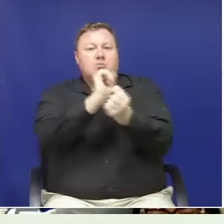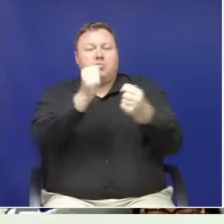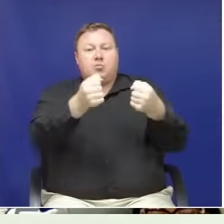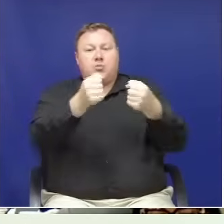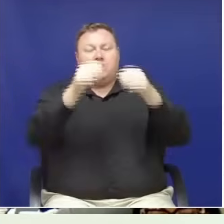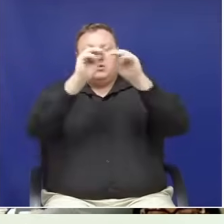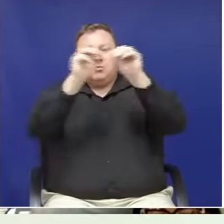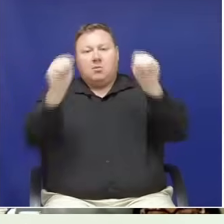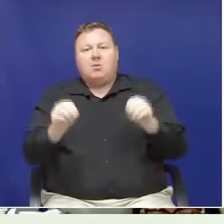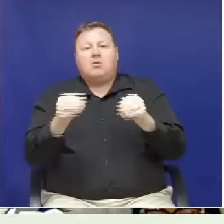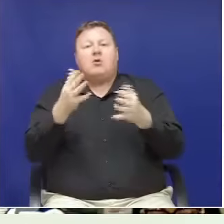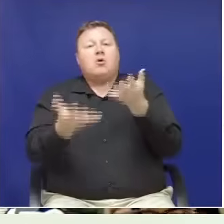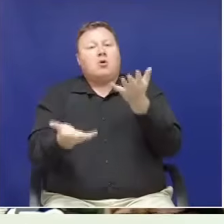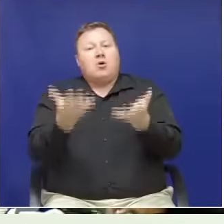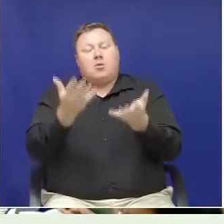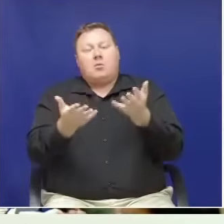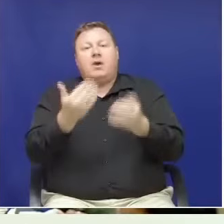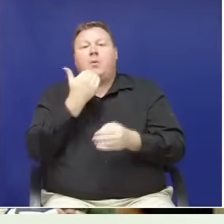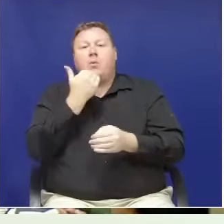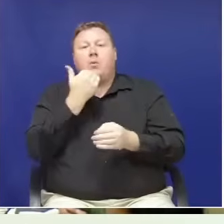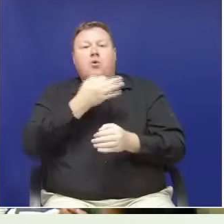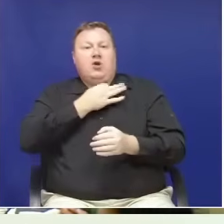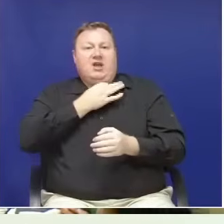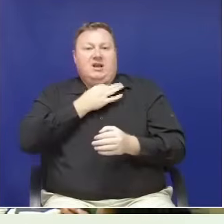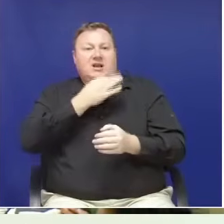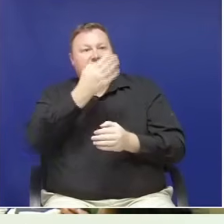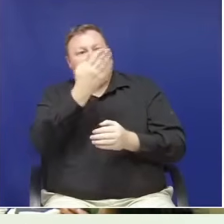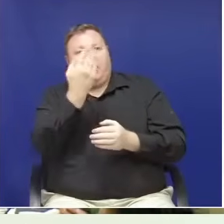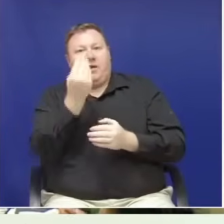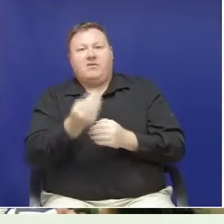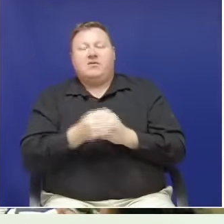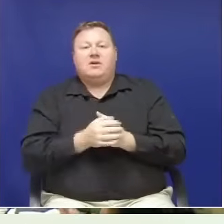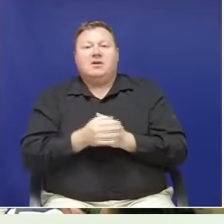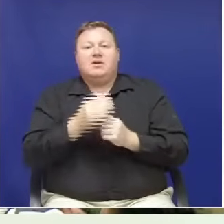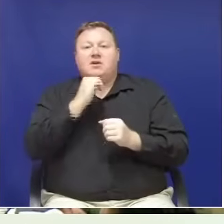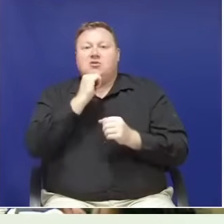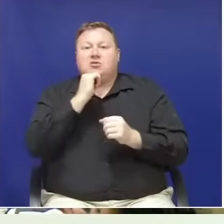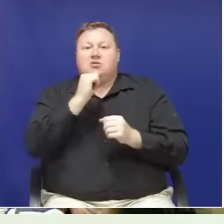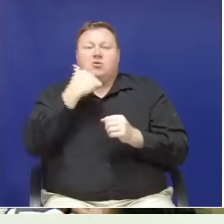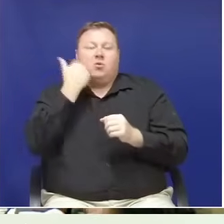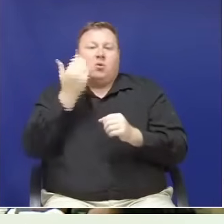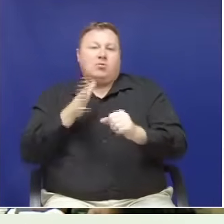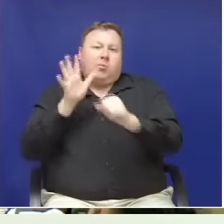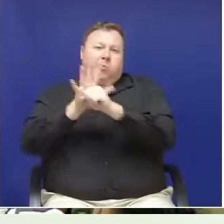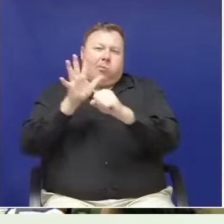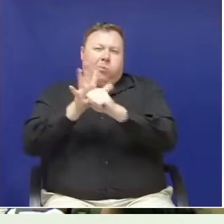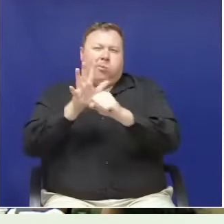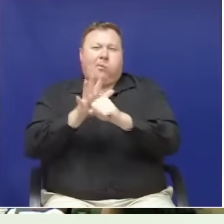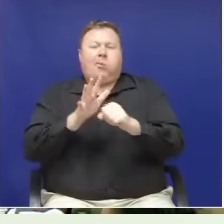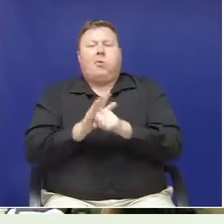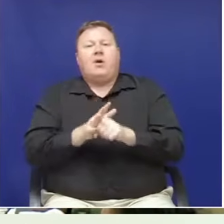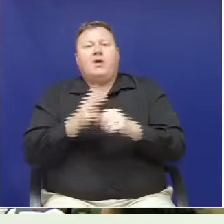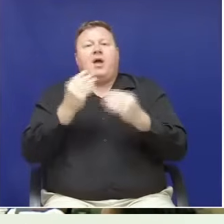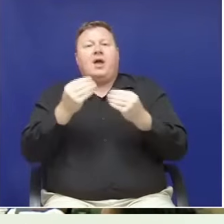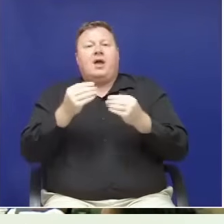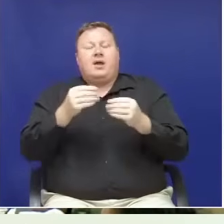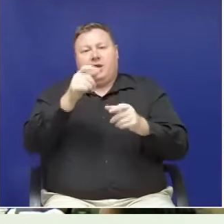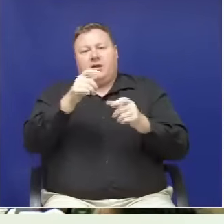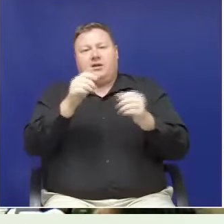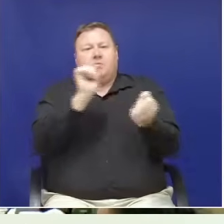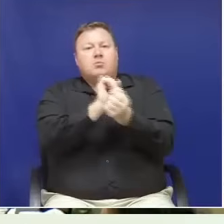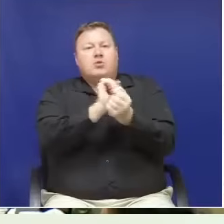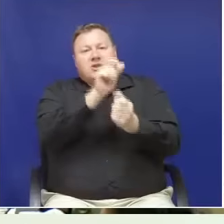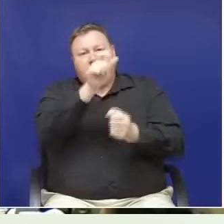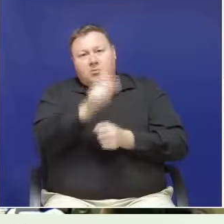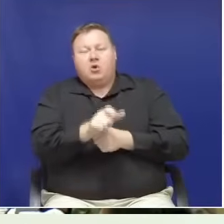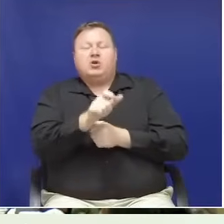United Kingdom to effectively address overcrowding and inmate rehabilitation. If not, why not?